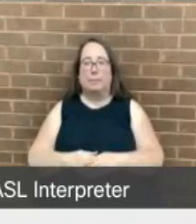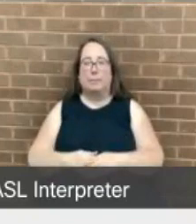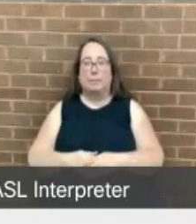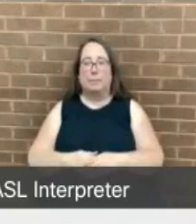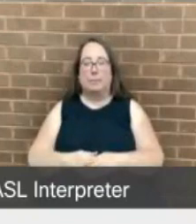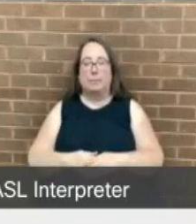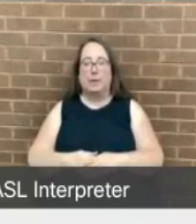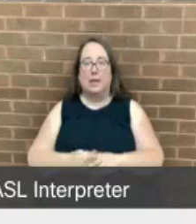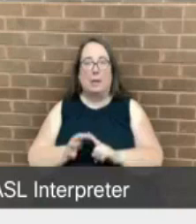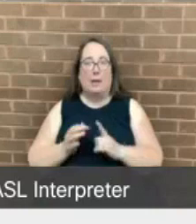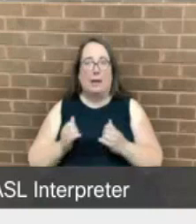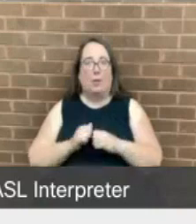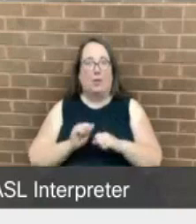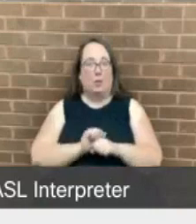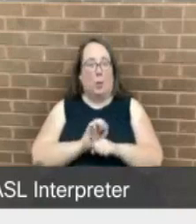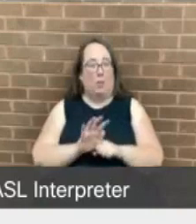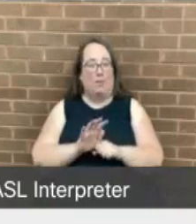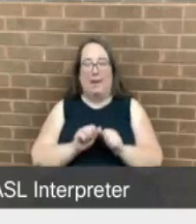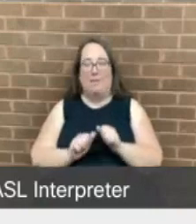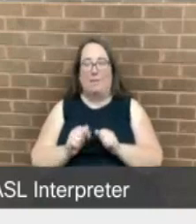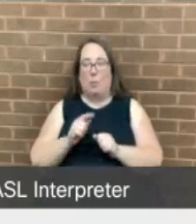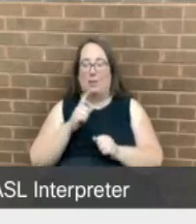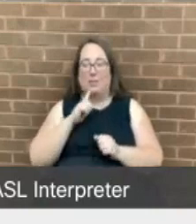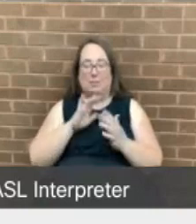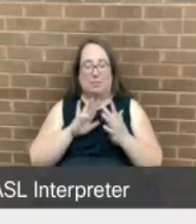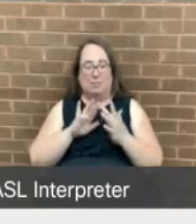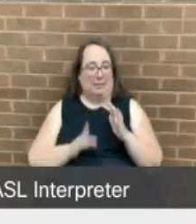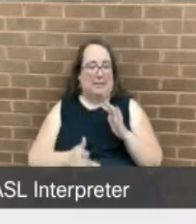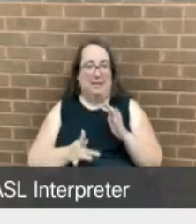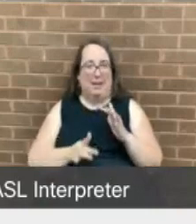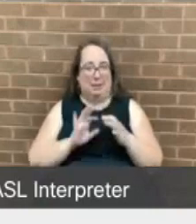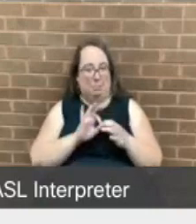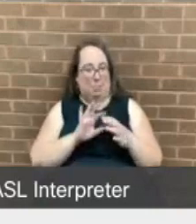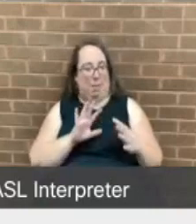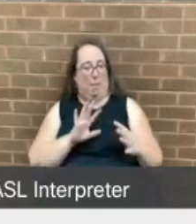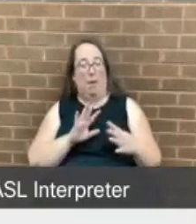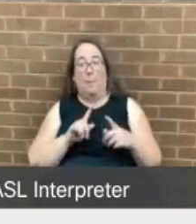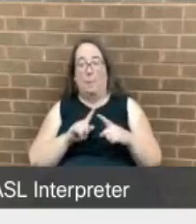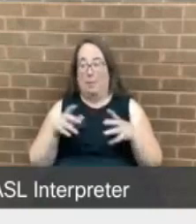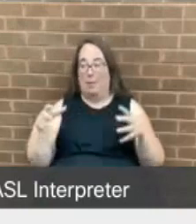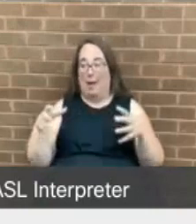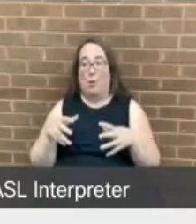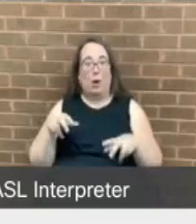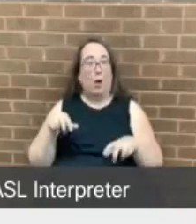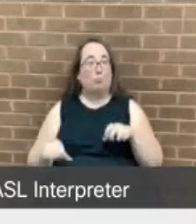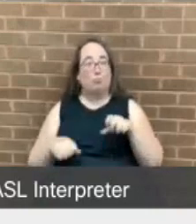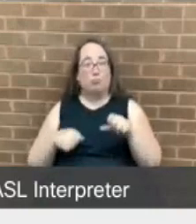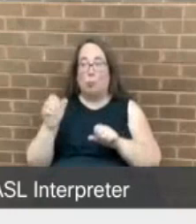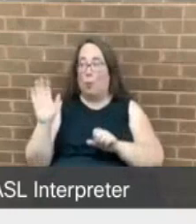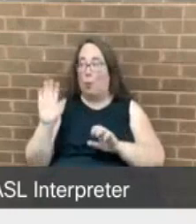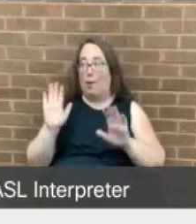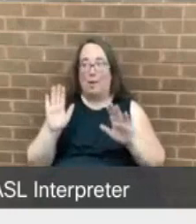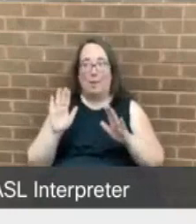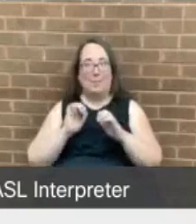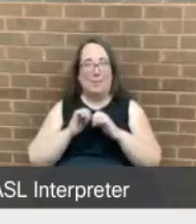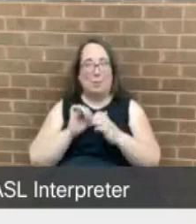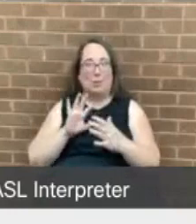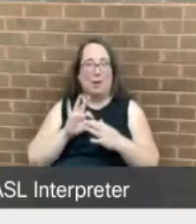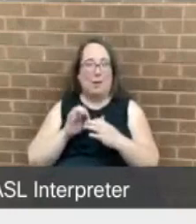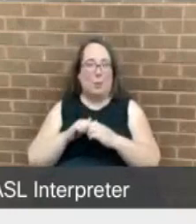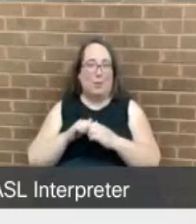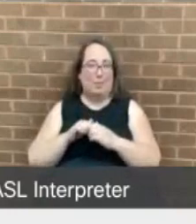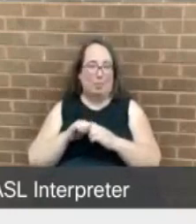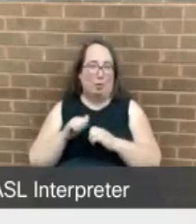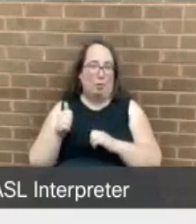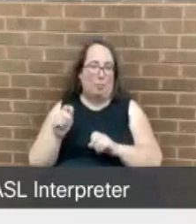especially now with COVID, everyone is so disconnected, and being out together on these paths is one of the most connecting ways. Even